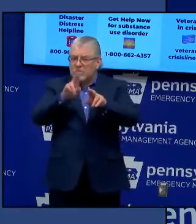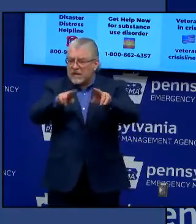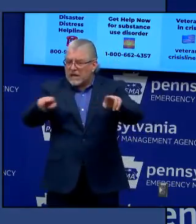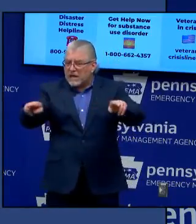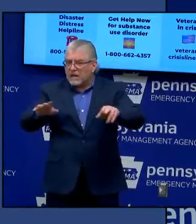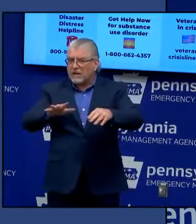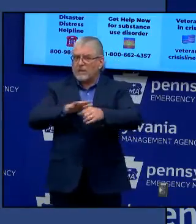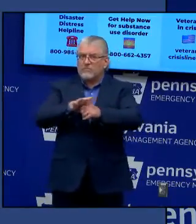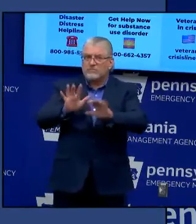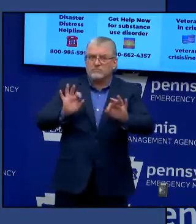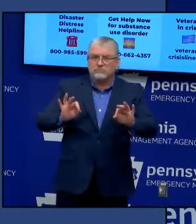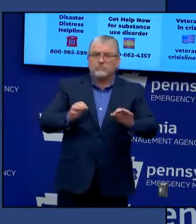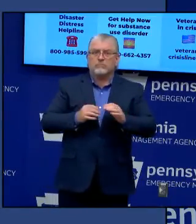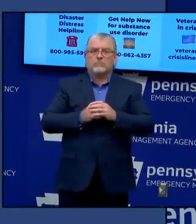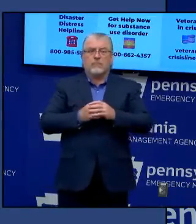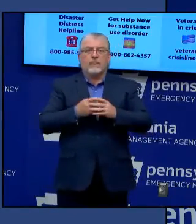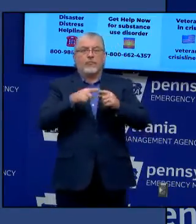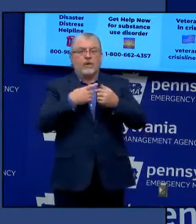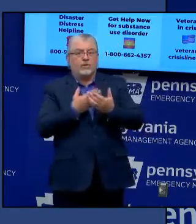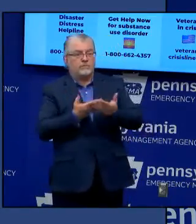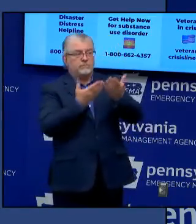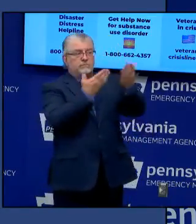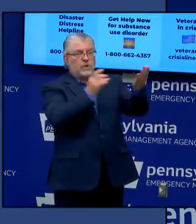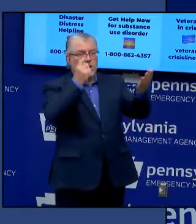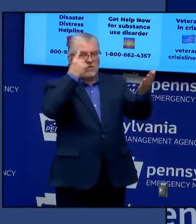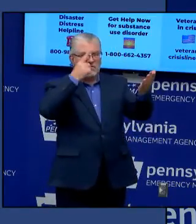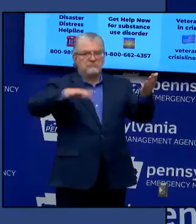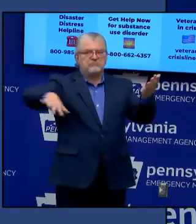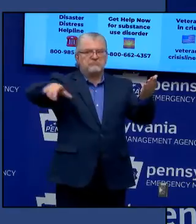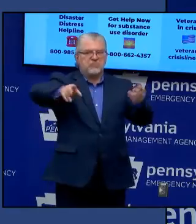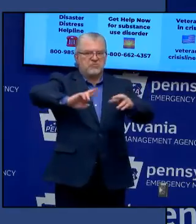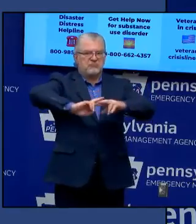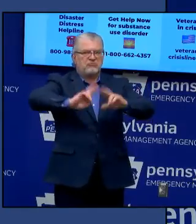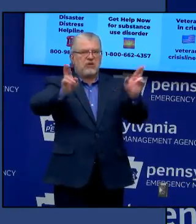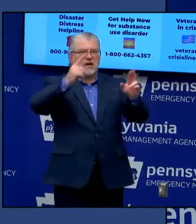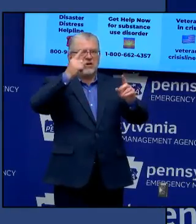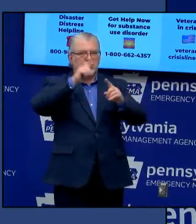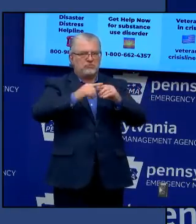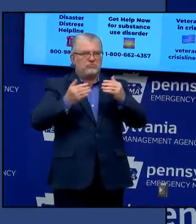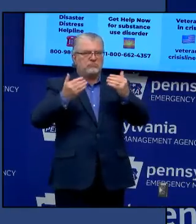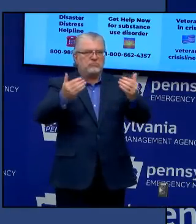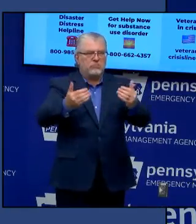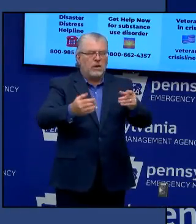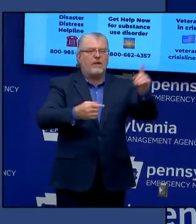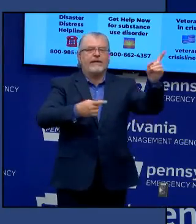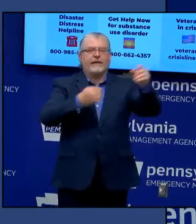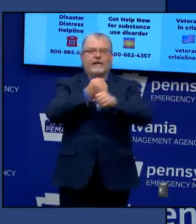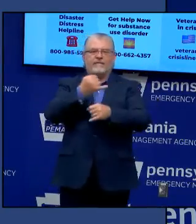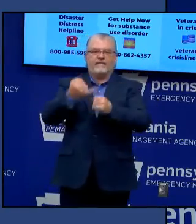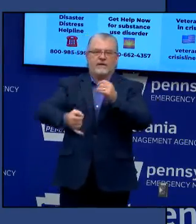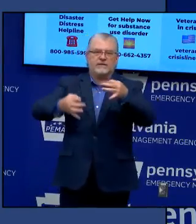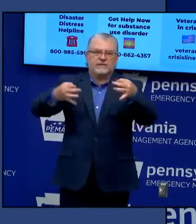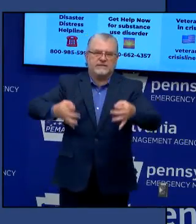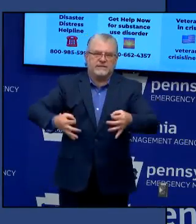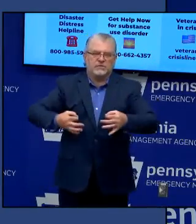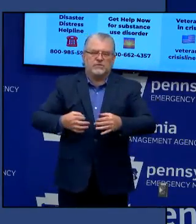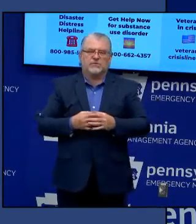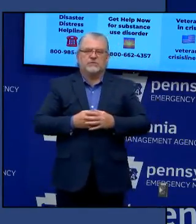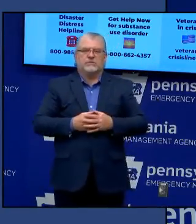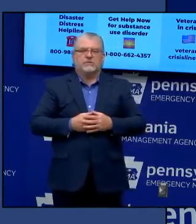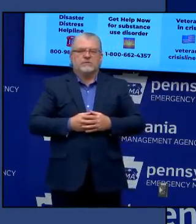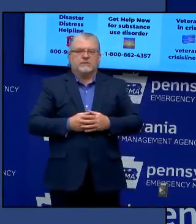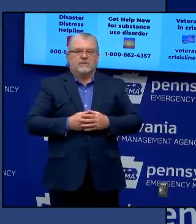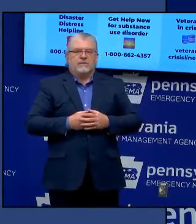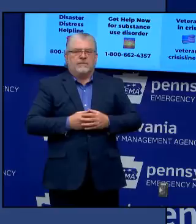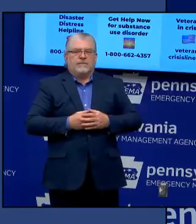to the governor and then the governor's final decisions. We have a question from Fox 43 about dentists. We know there is a new policy